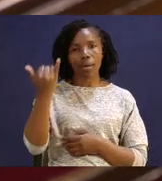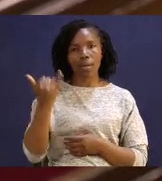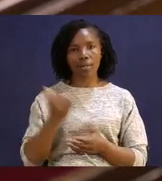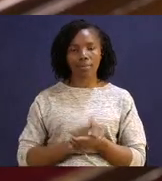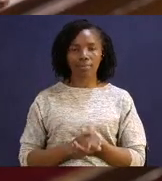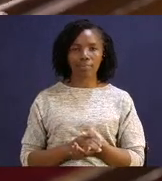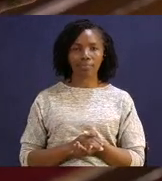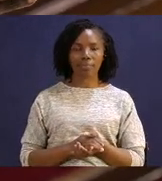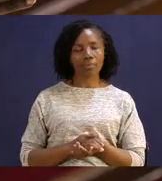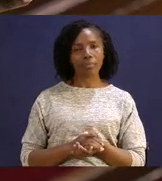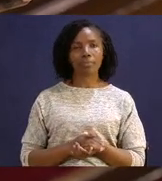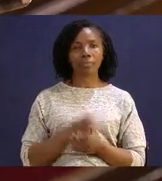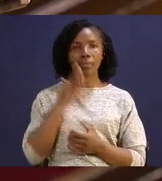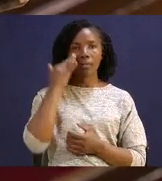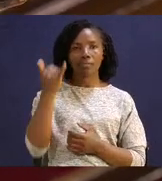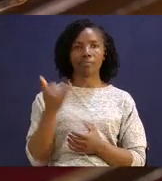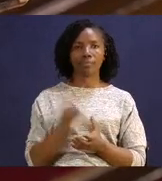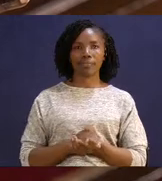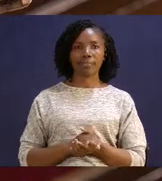Huh? Why?